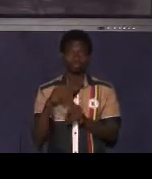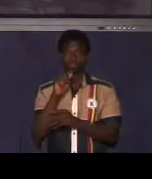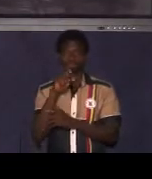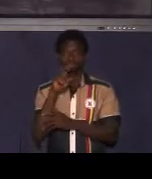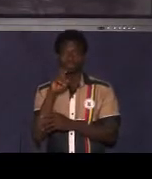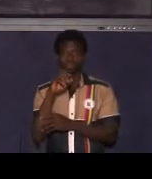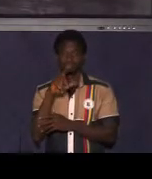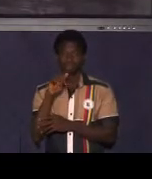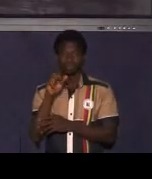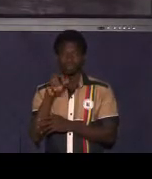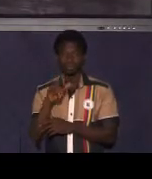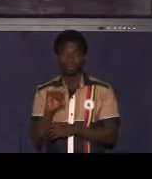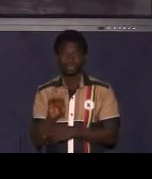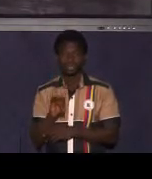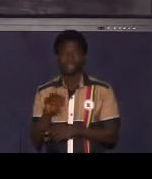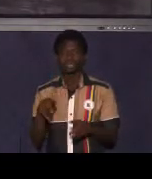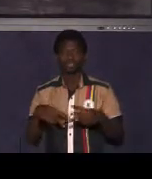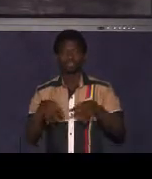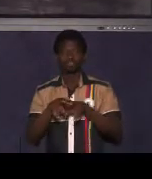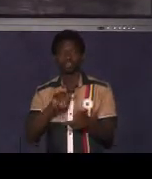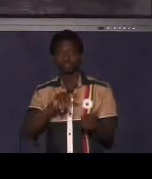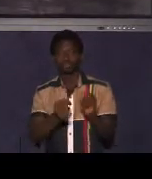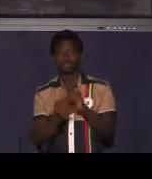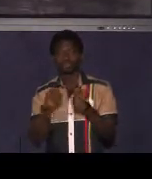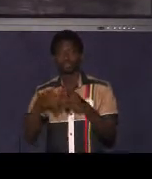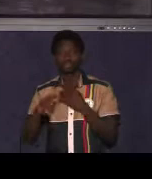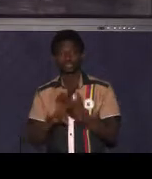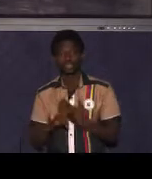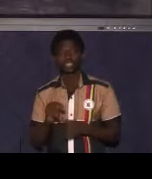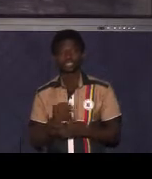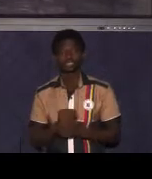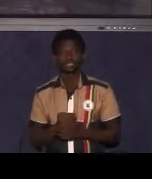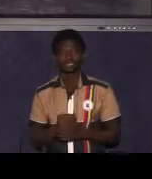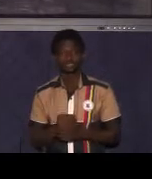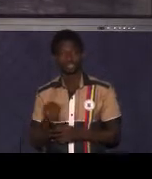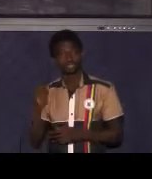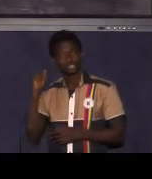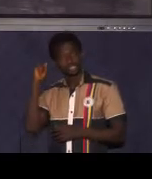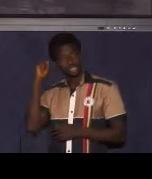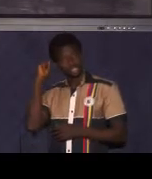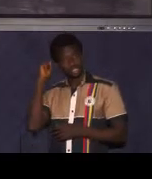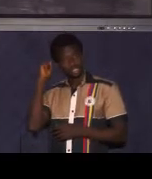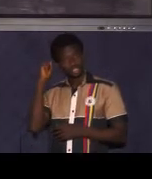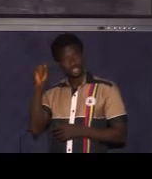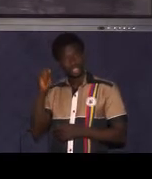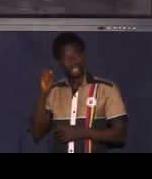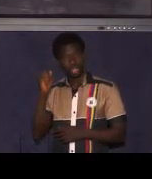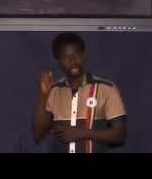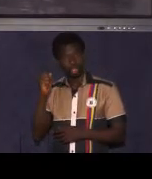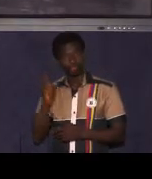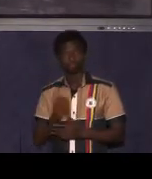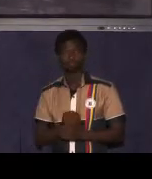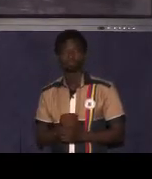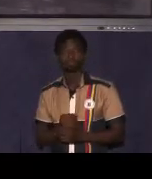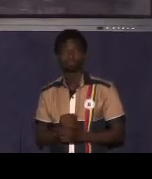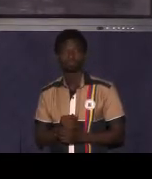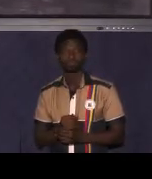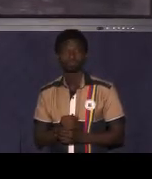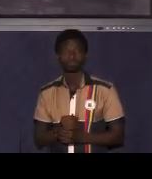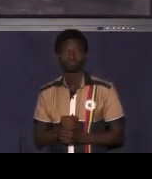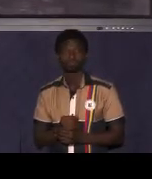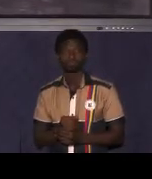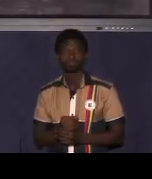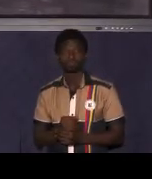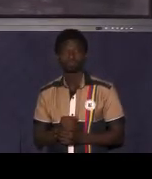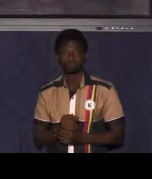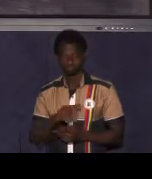or positive auxiliary verbs turned into negative. Shall.